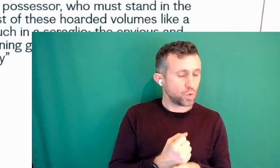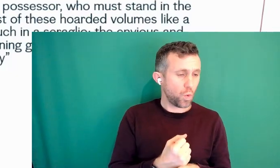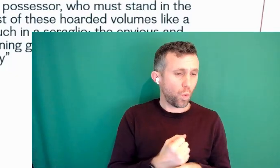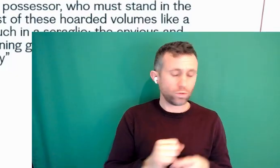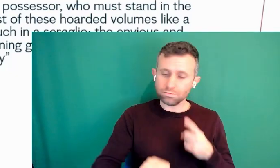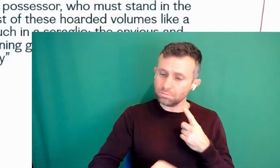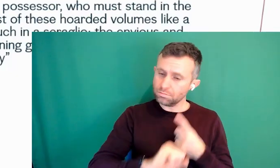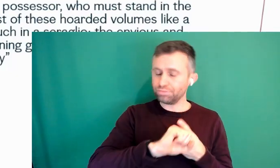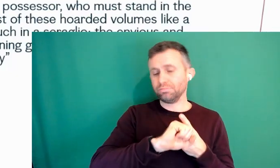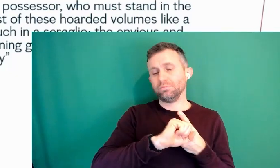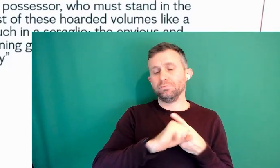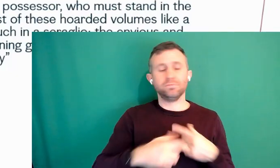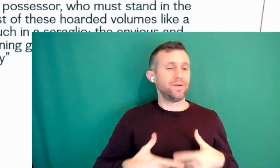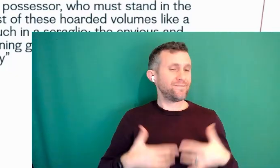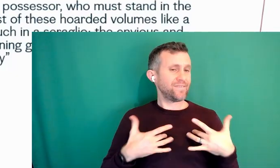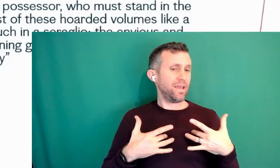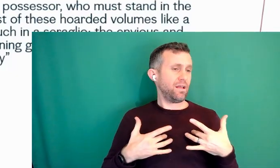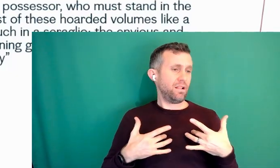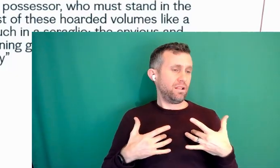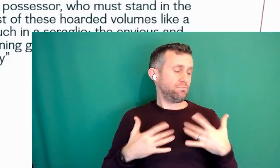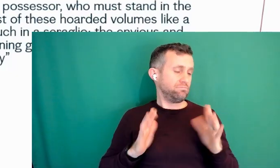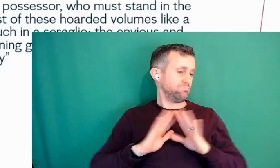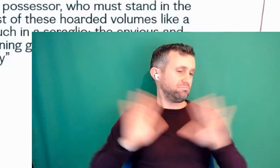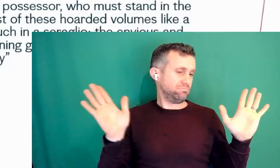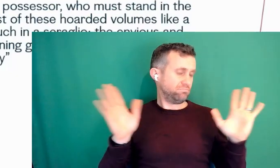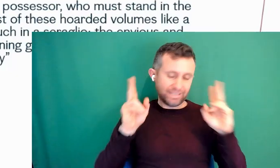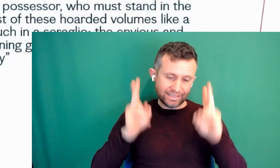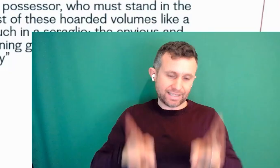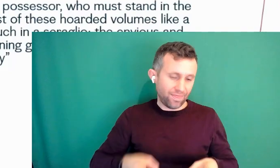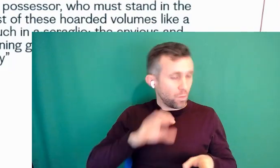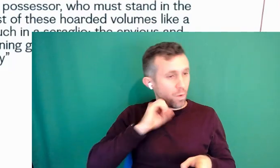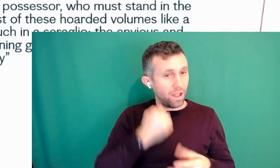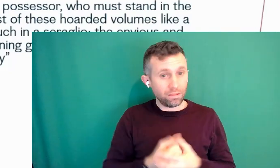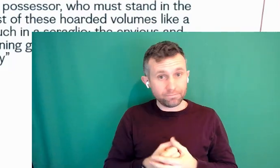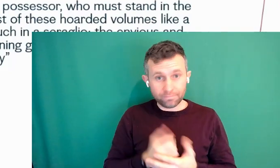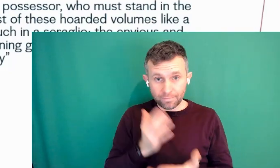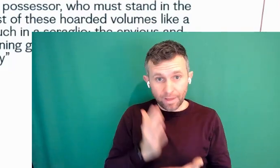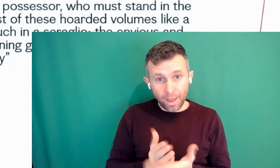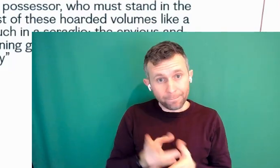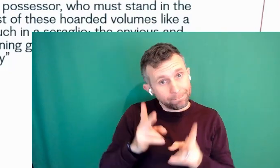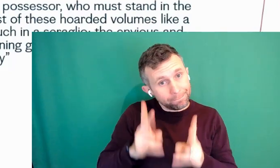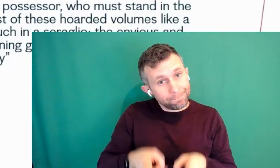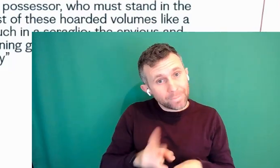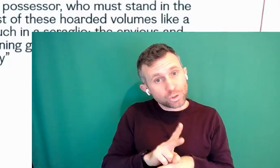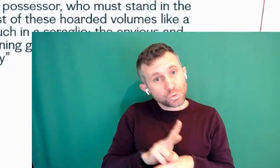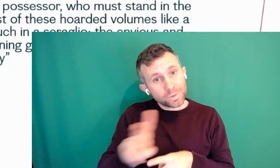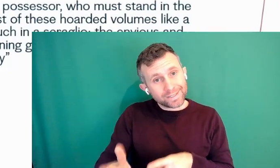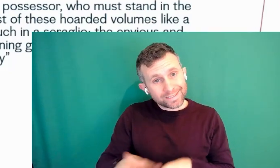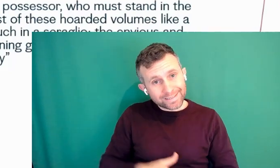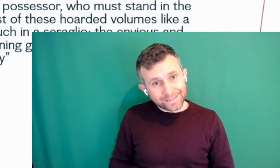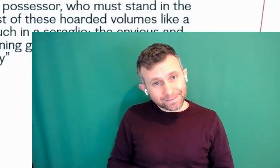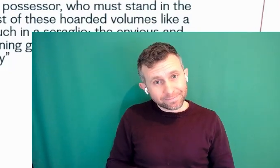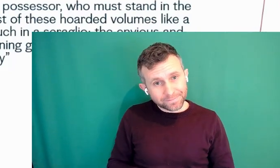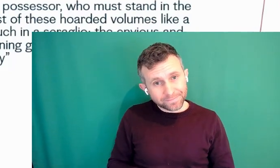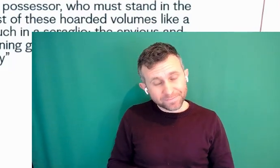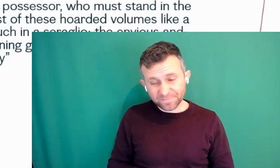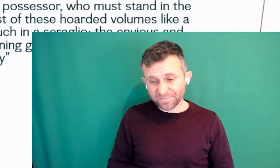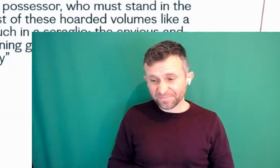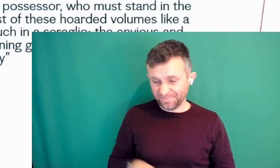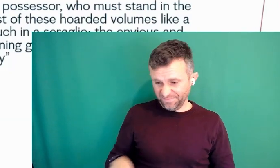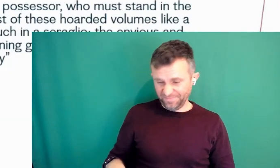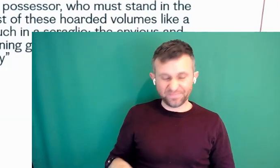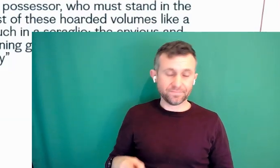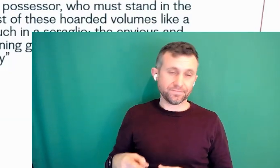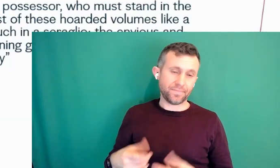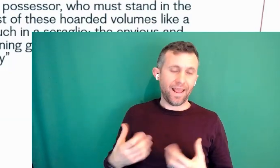Quite a dramatic end to the family story. However, we are grateful to it, because